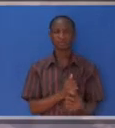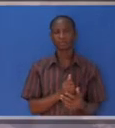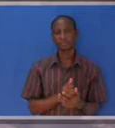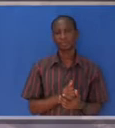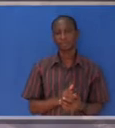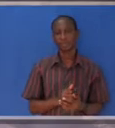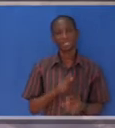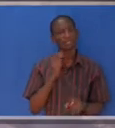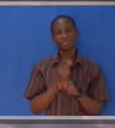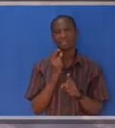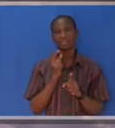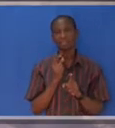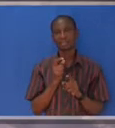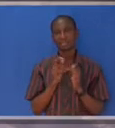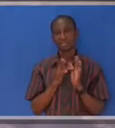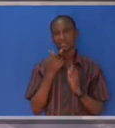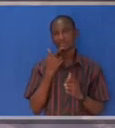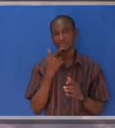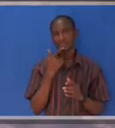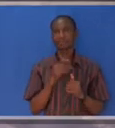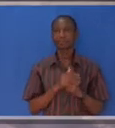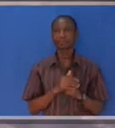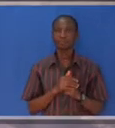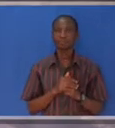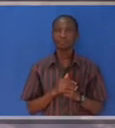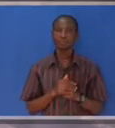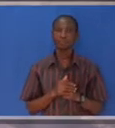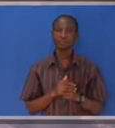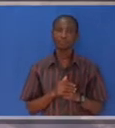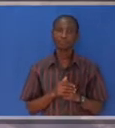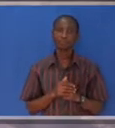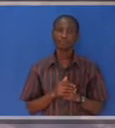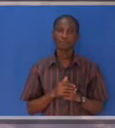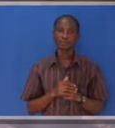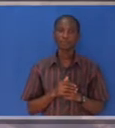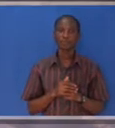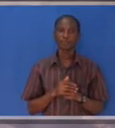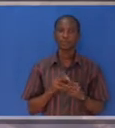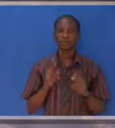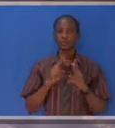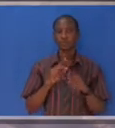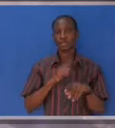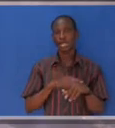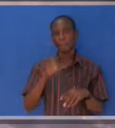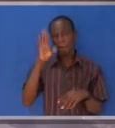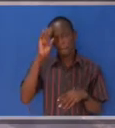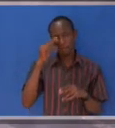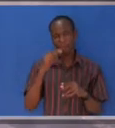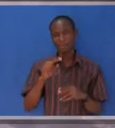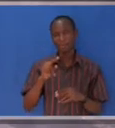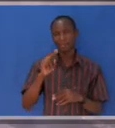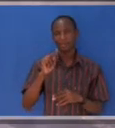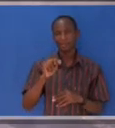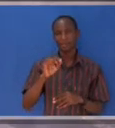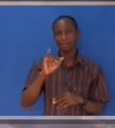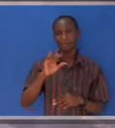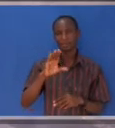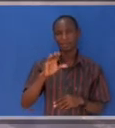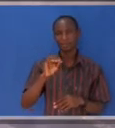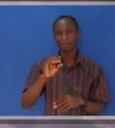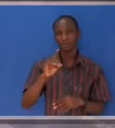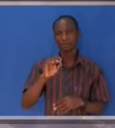that is exactly what he did. Like when Nicodemus visited him in the night, in John chapter 3, verse 3, Jesus